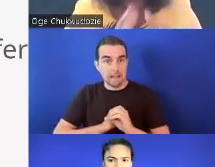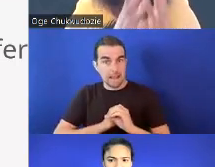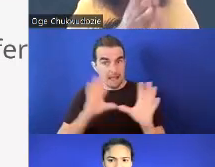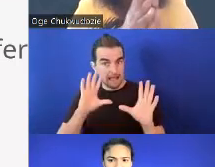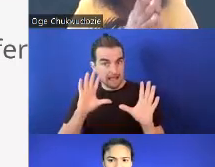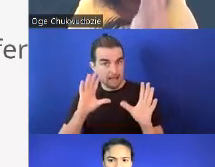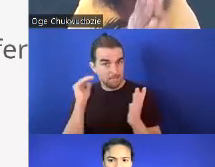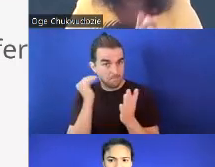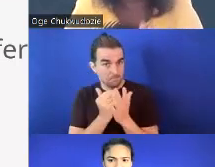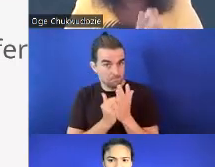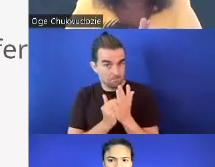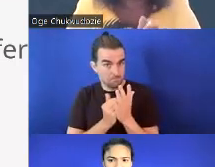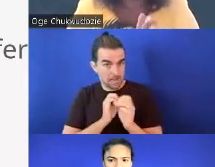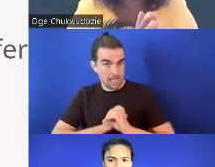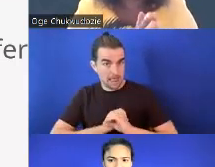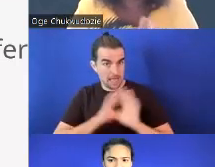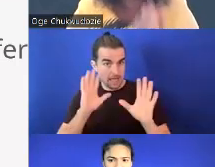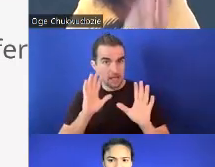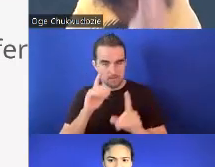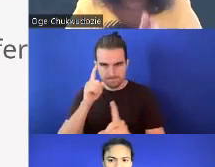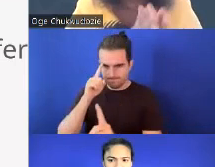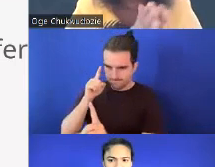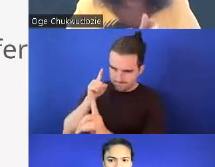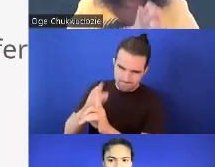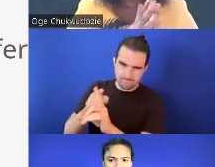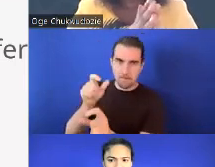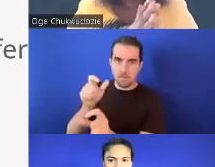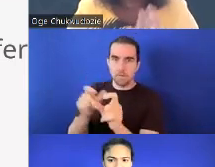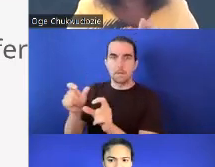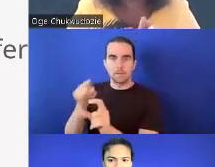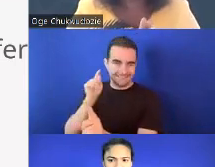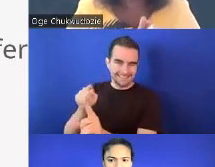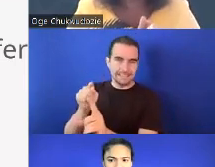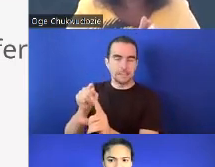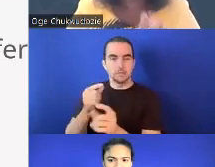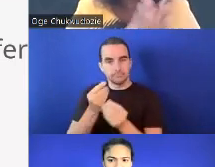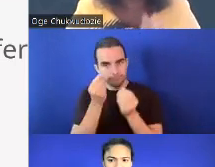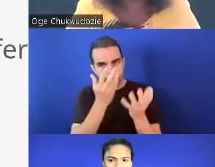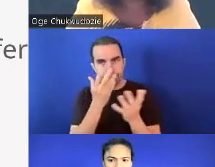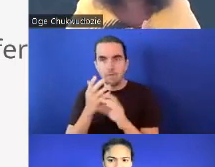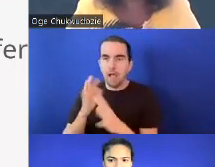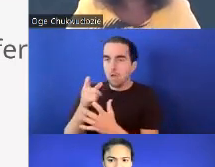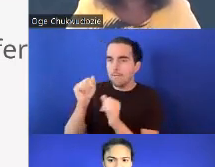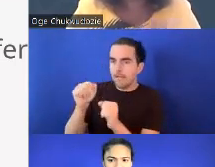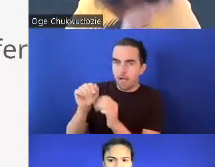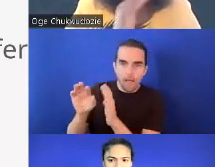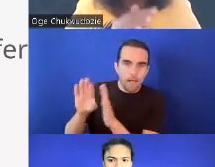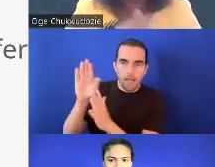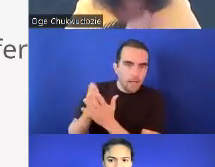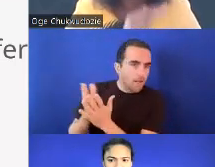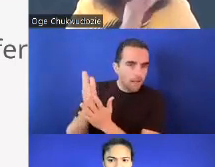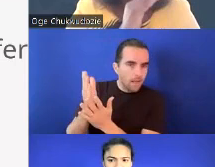a clear case handling process. That is how the case will be handled or managed.